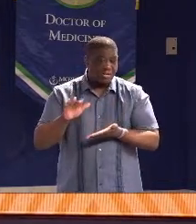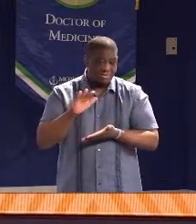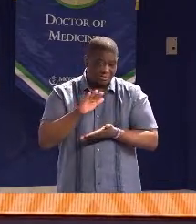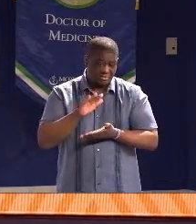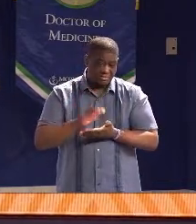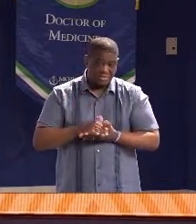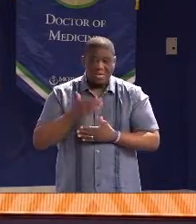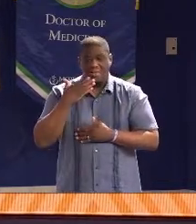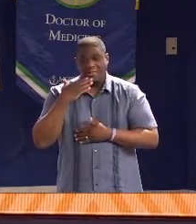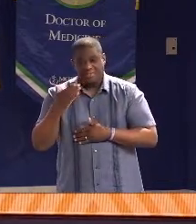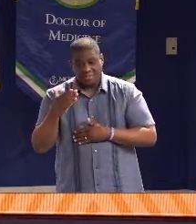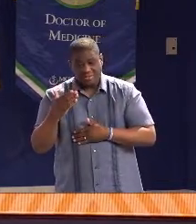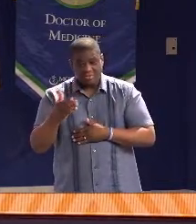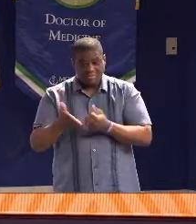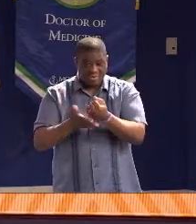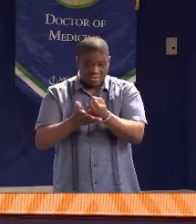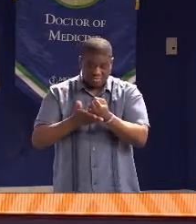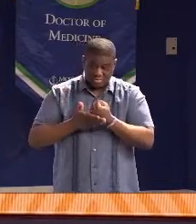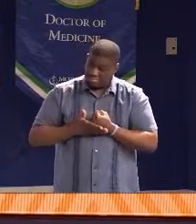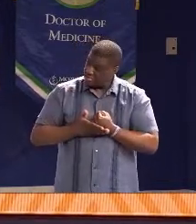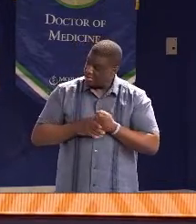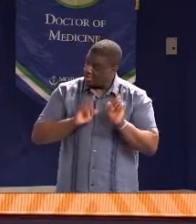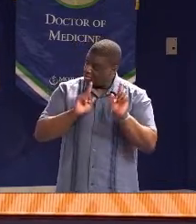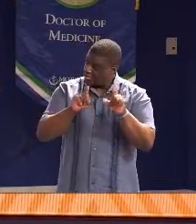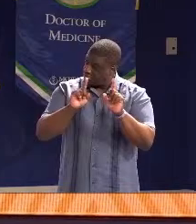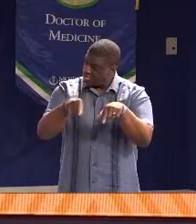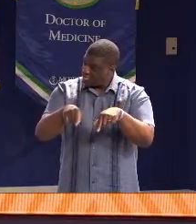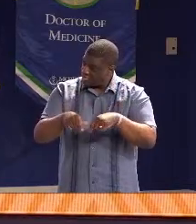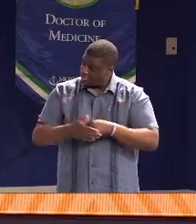Thank you for shaping this journey with me, and I'll let you do the honors.